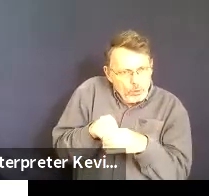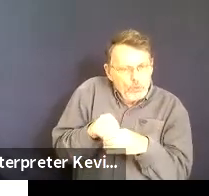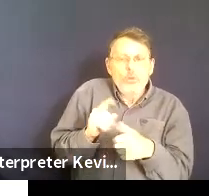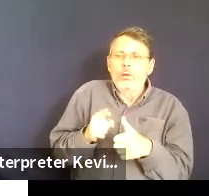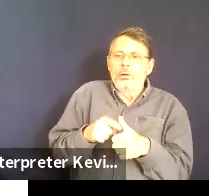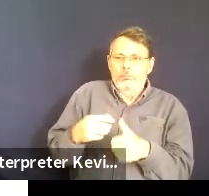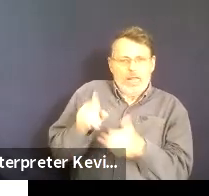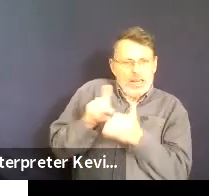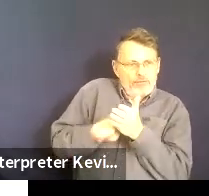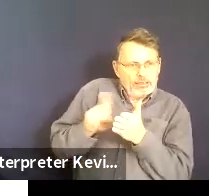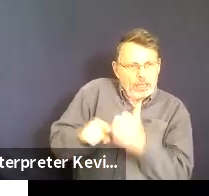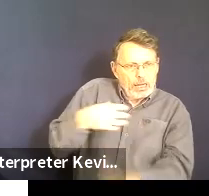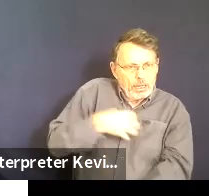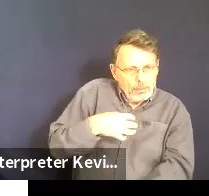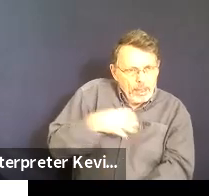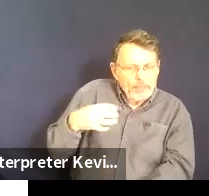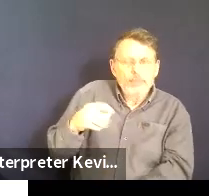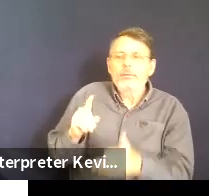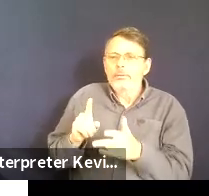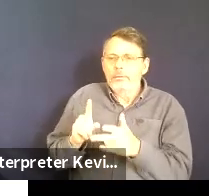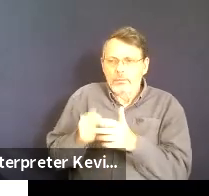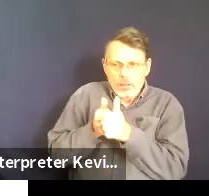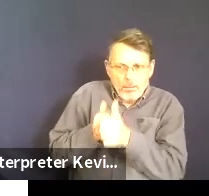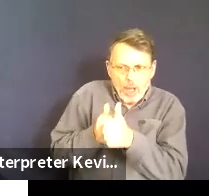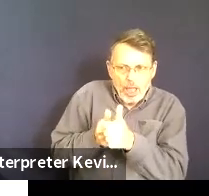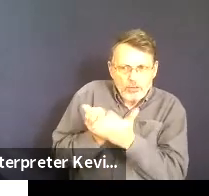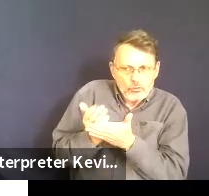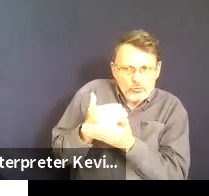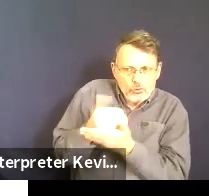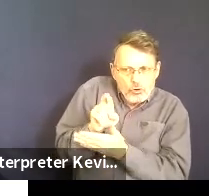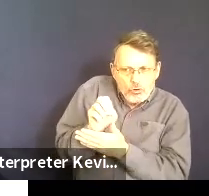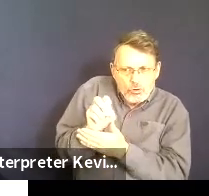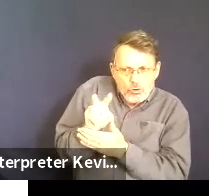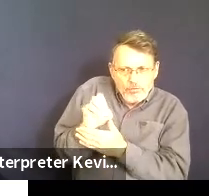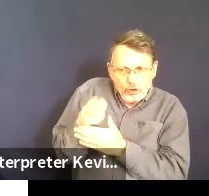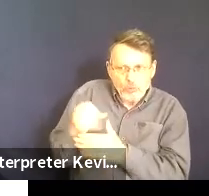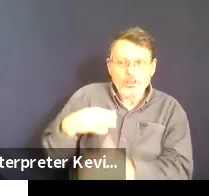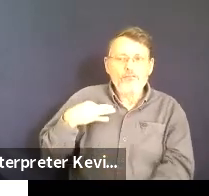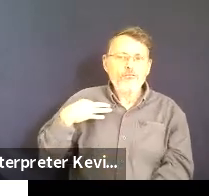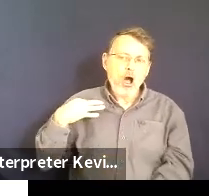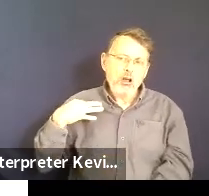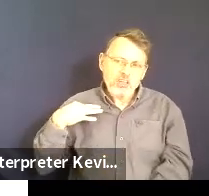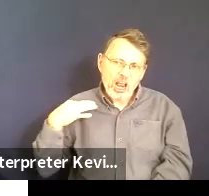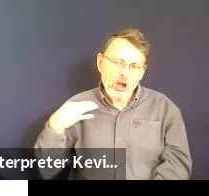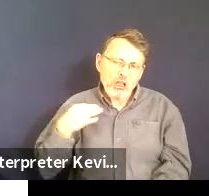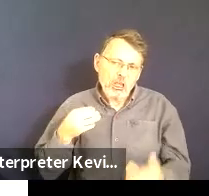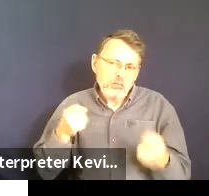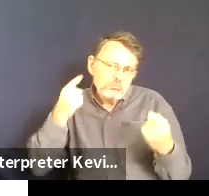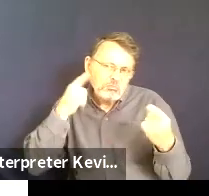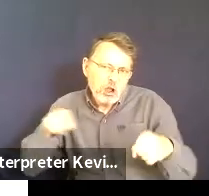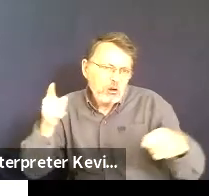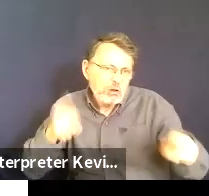complaint investigations, compliance reviews, voluntary resolution agreements,